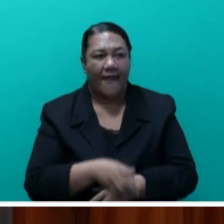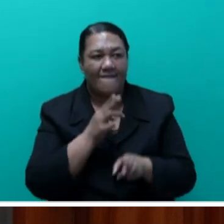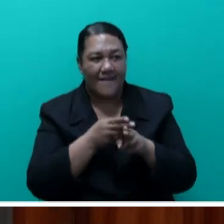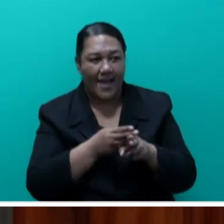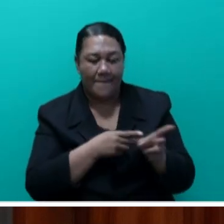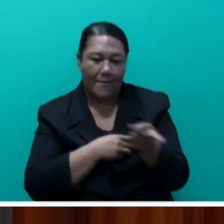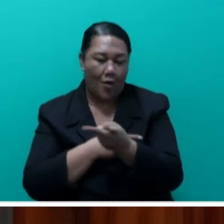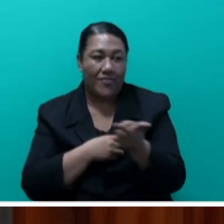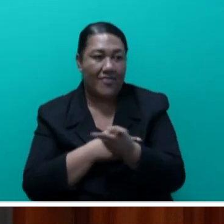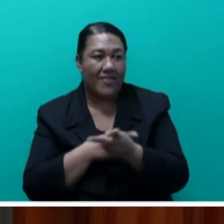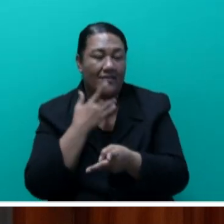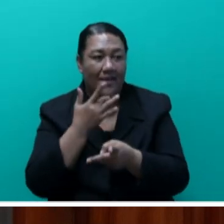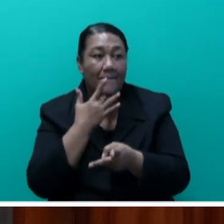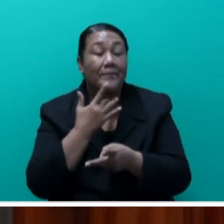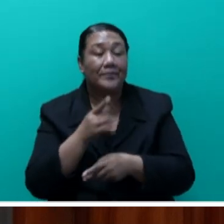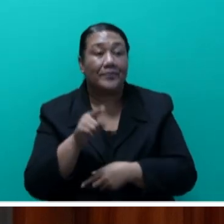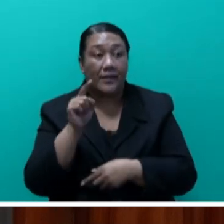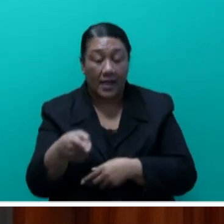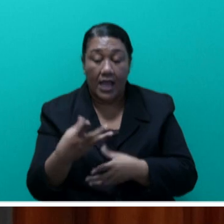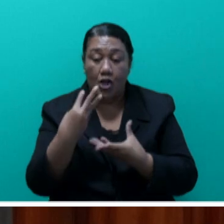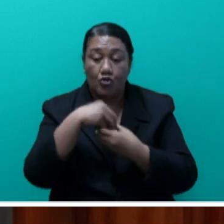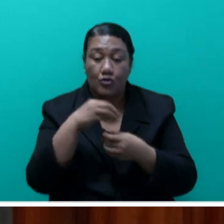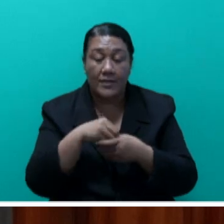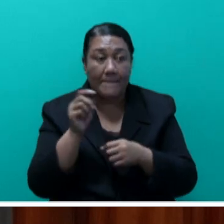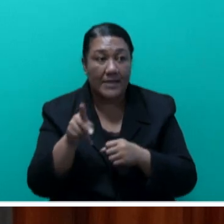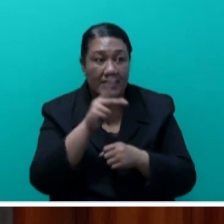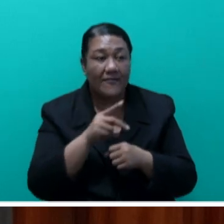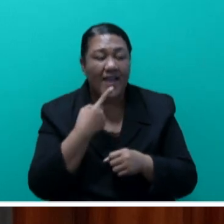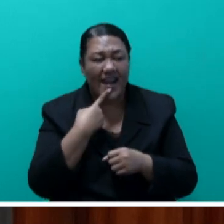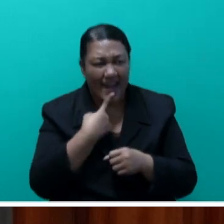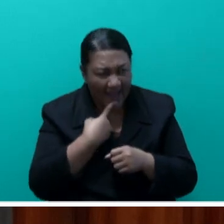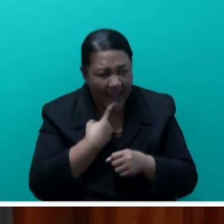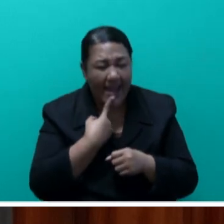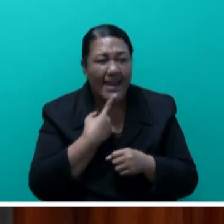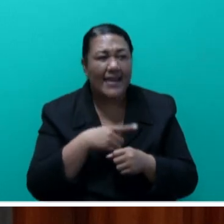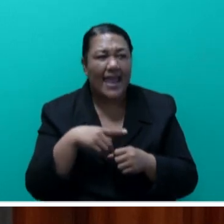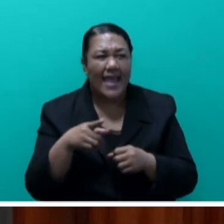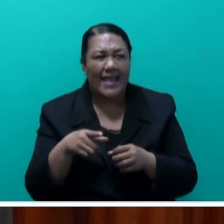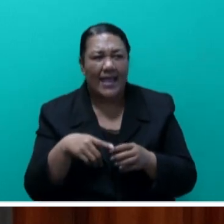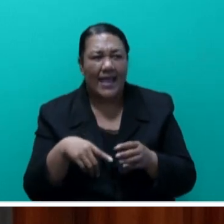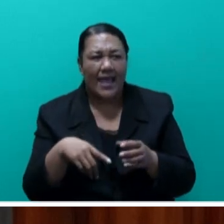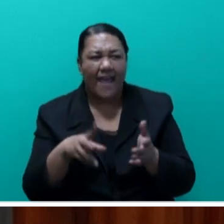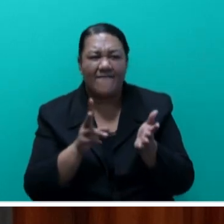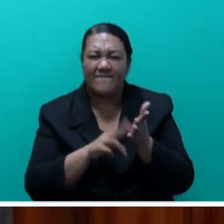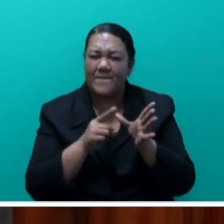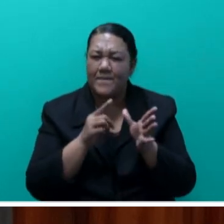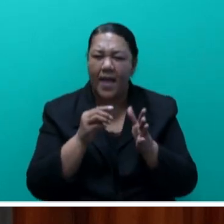Pacific Island partners include Pacific threadfish, red emperor, and yellow